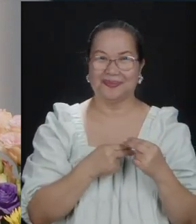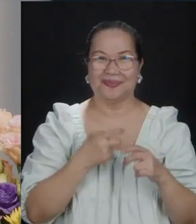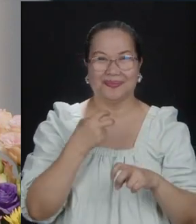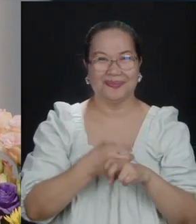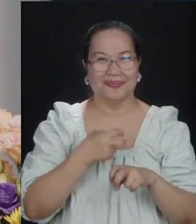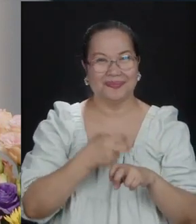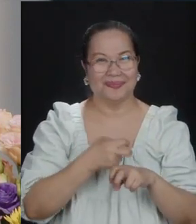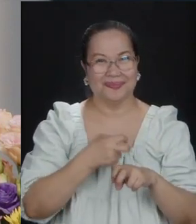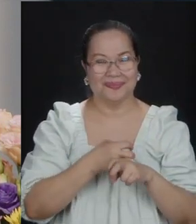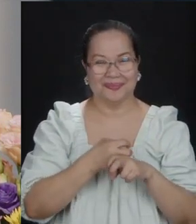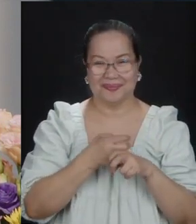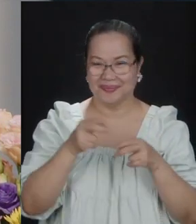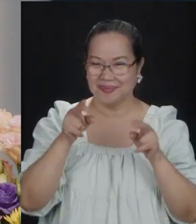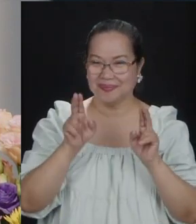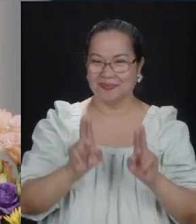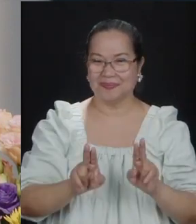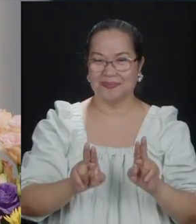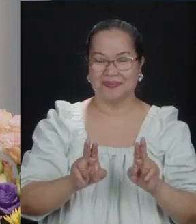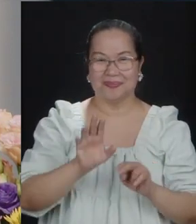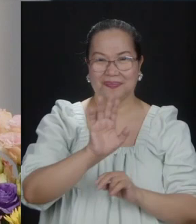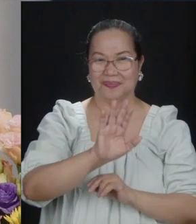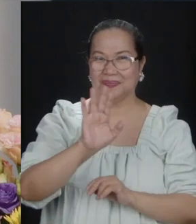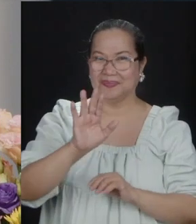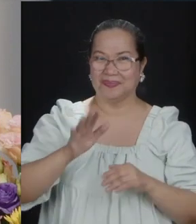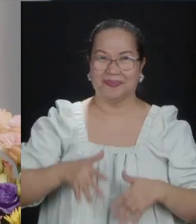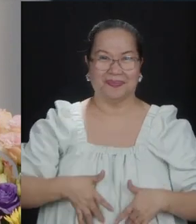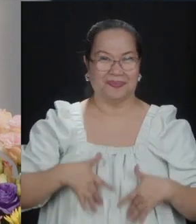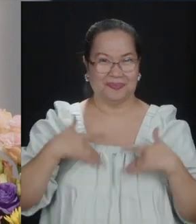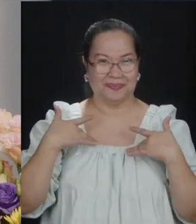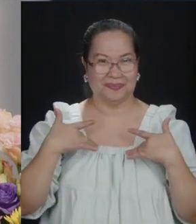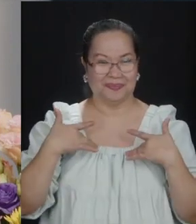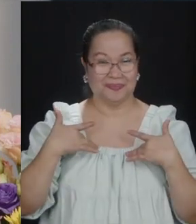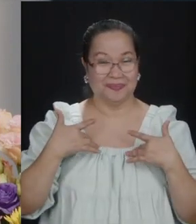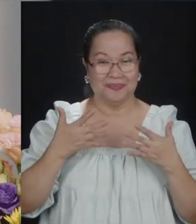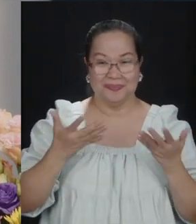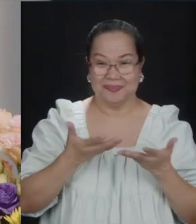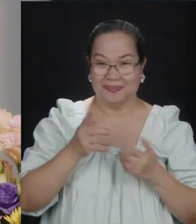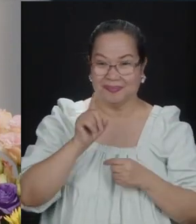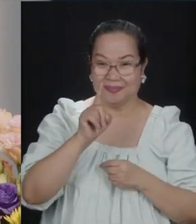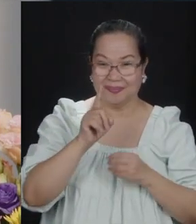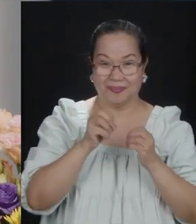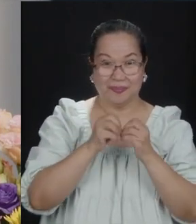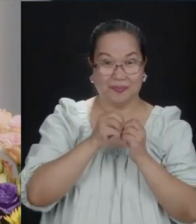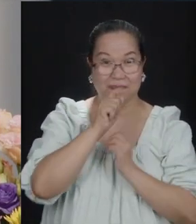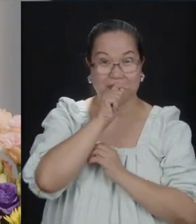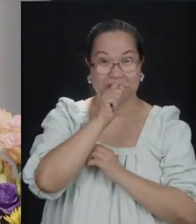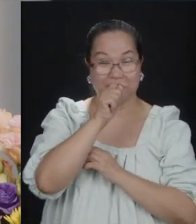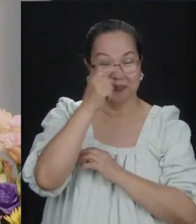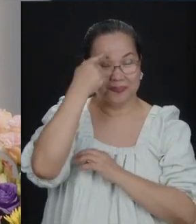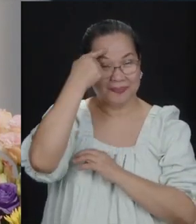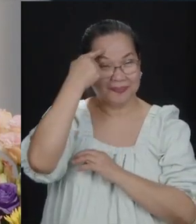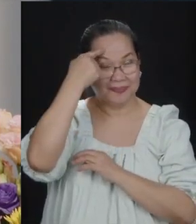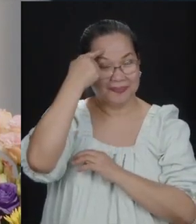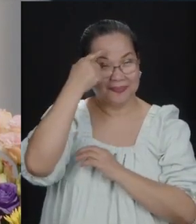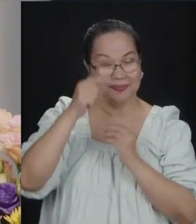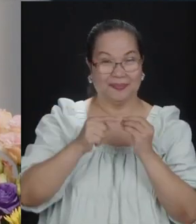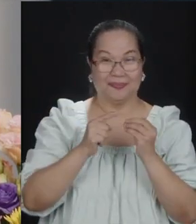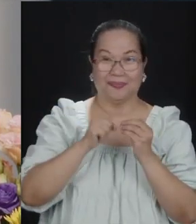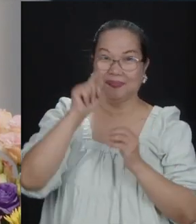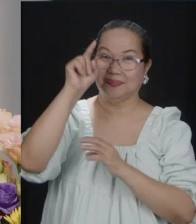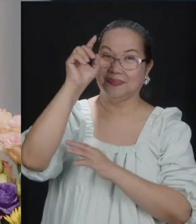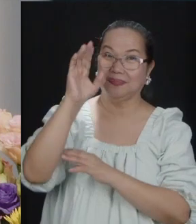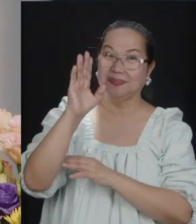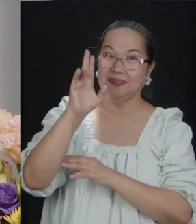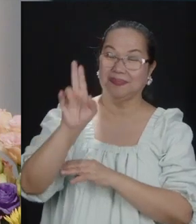difficult circumstances of life. And here's another truth to ponder. God